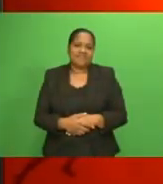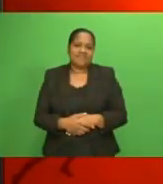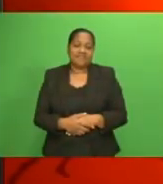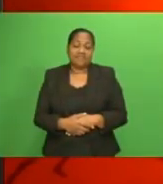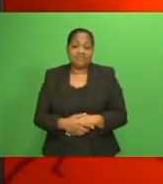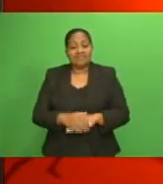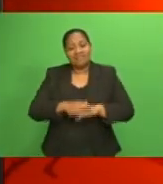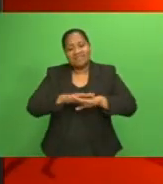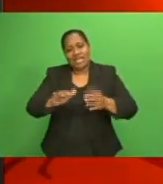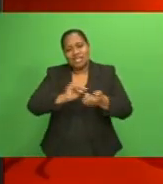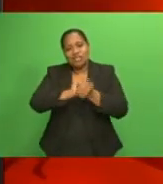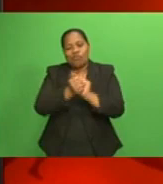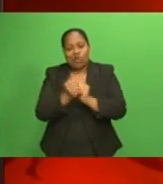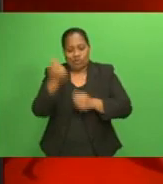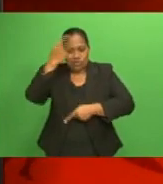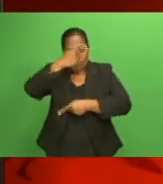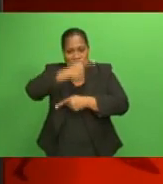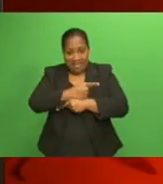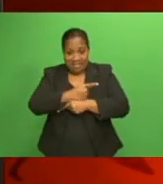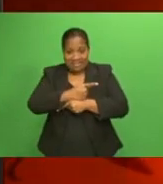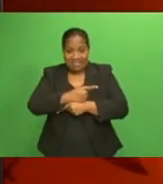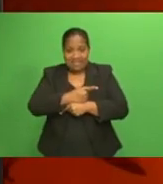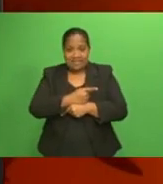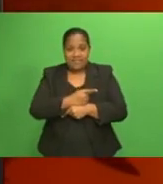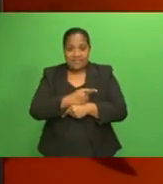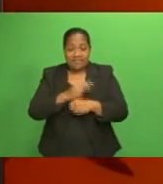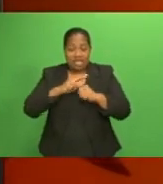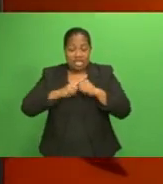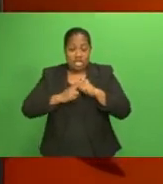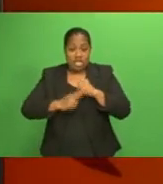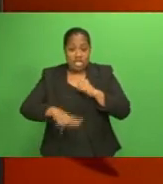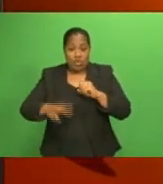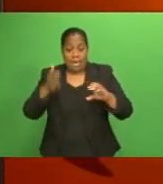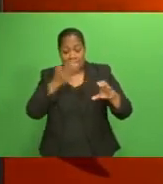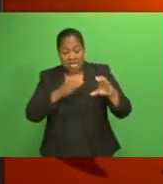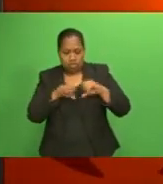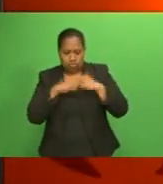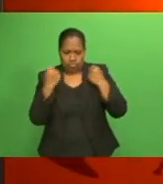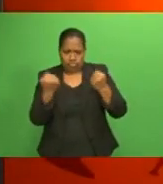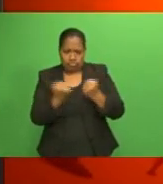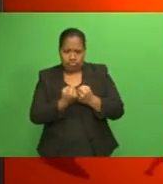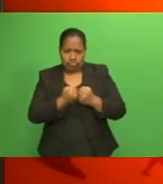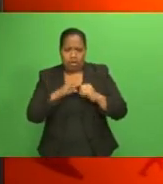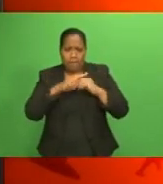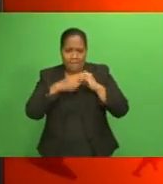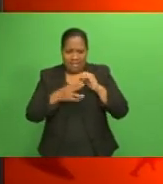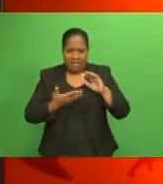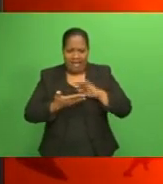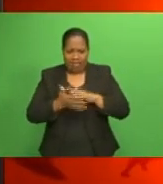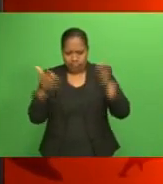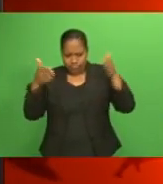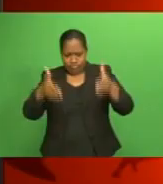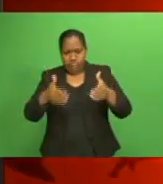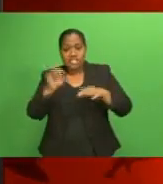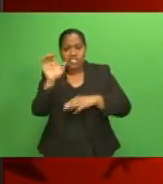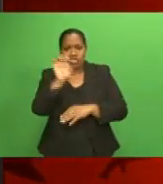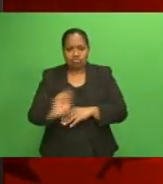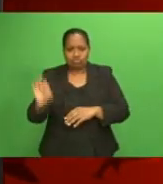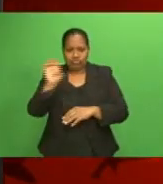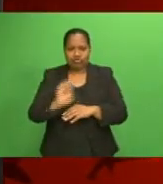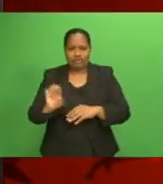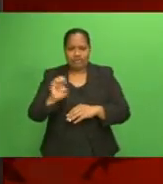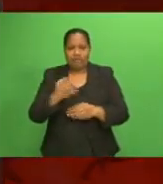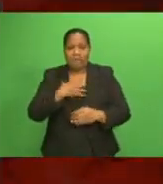That's it from sports tonight. Coming up in new media, social media giants under the spotlight in Europe. Details after the